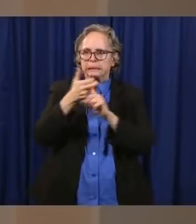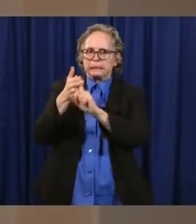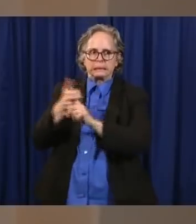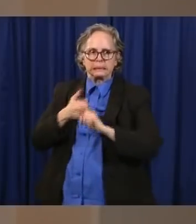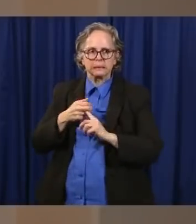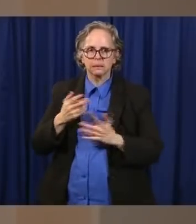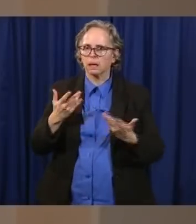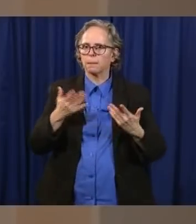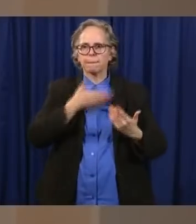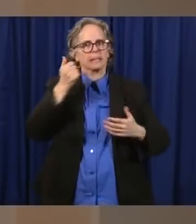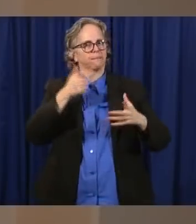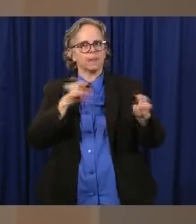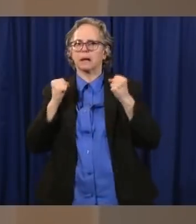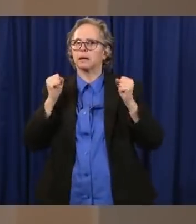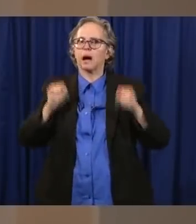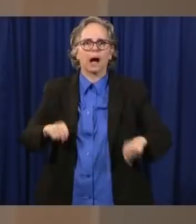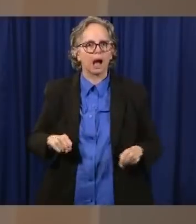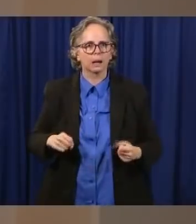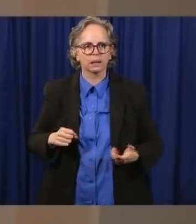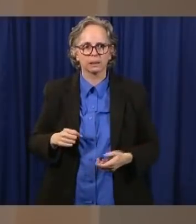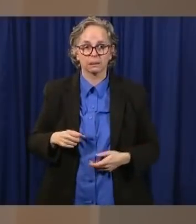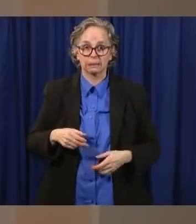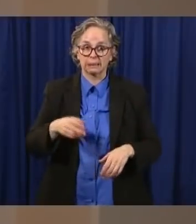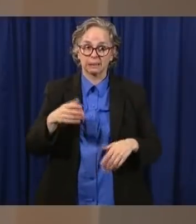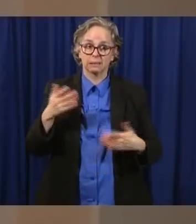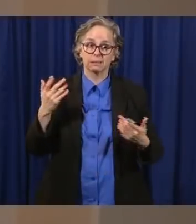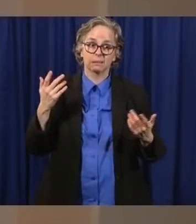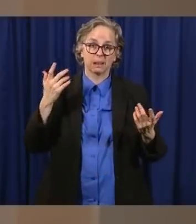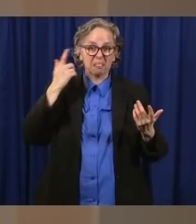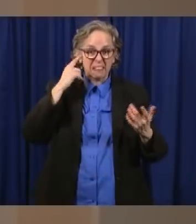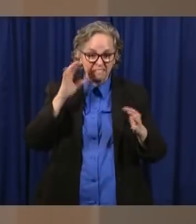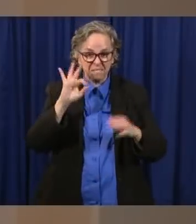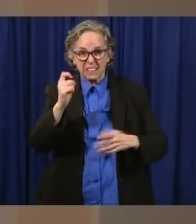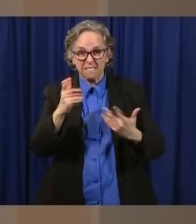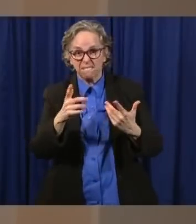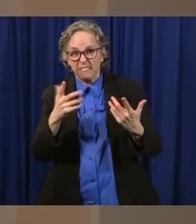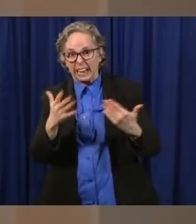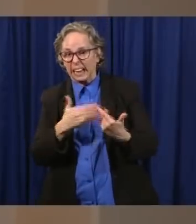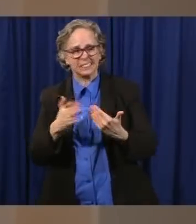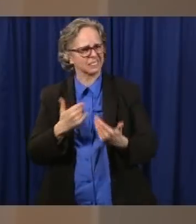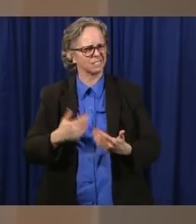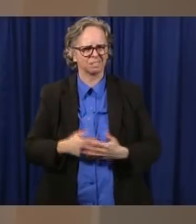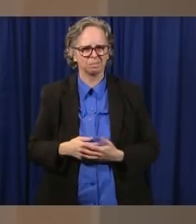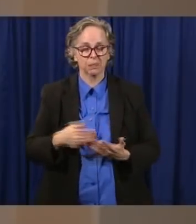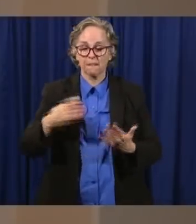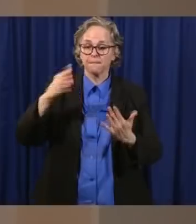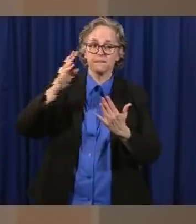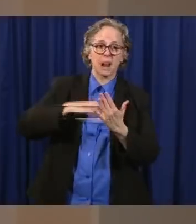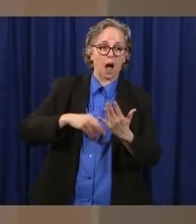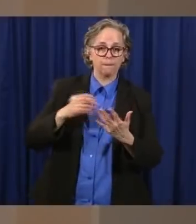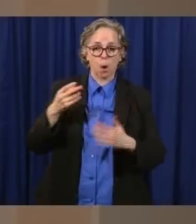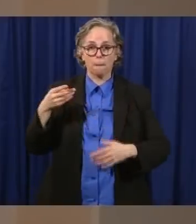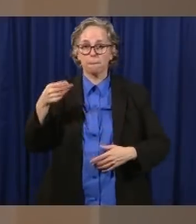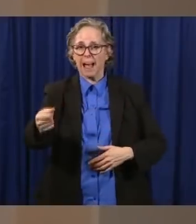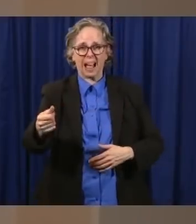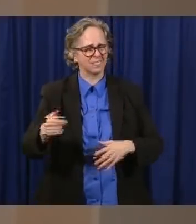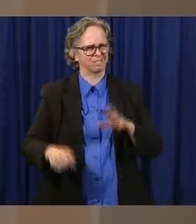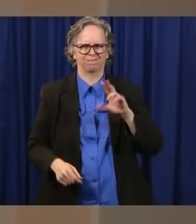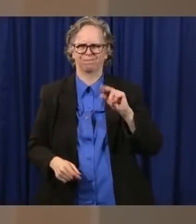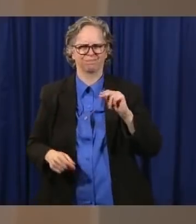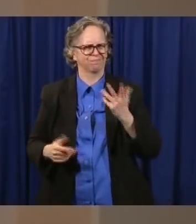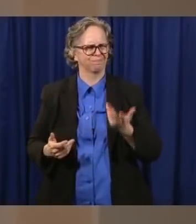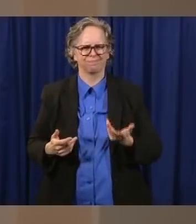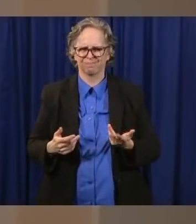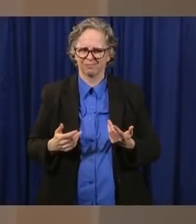this is not just simply filling out a form and you can just put anybody in there. The person that has to come in there and work and fill this